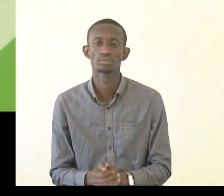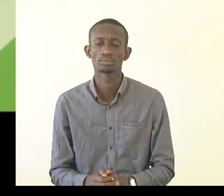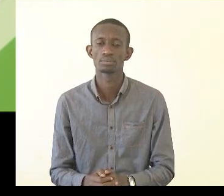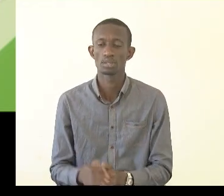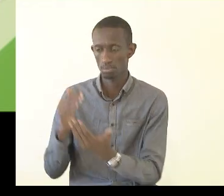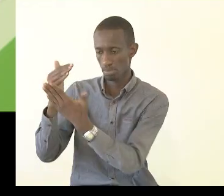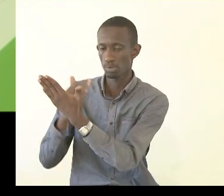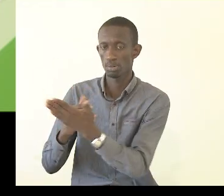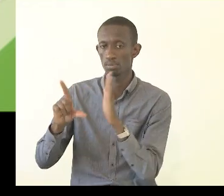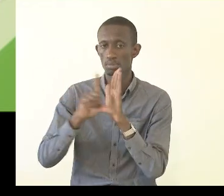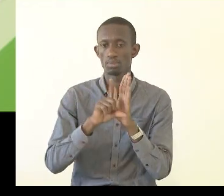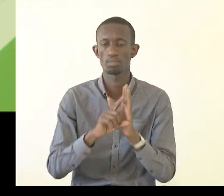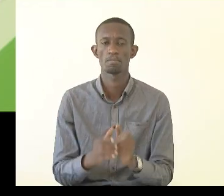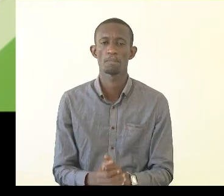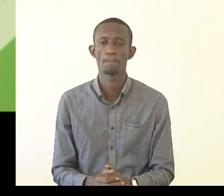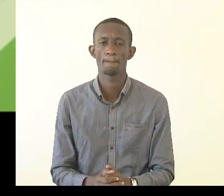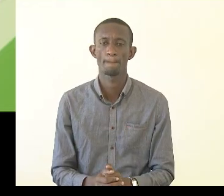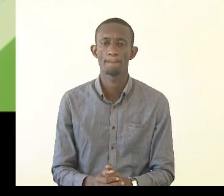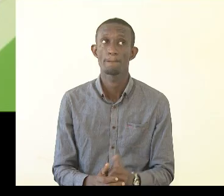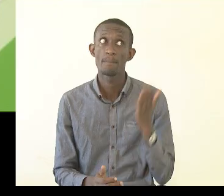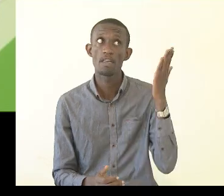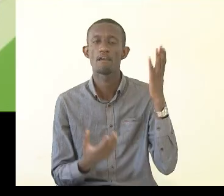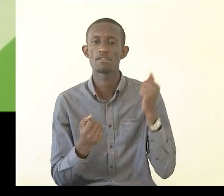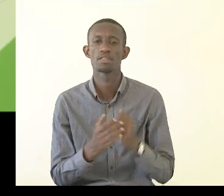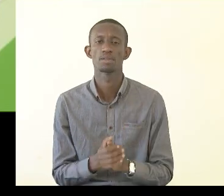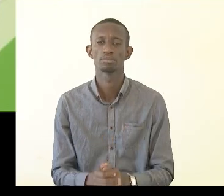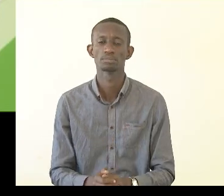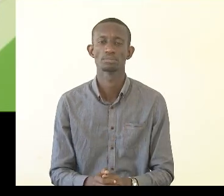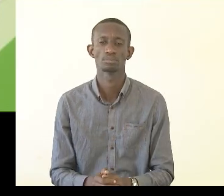conditions here that we have here, we can say even heat,